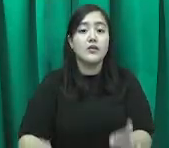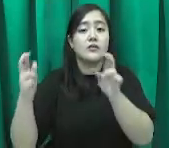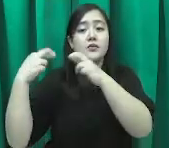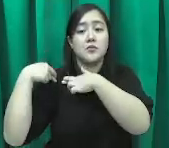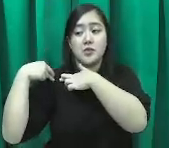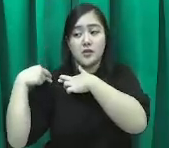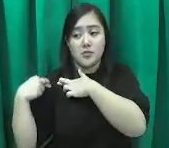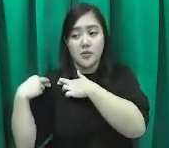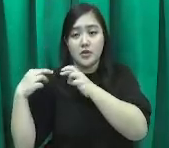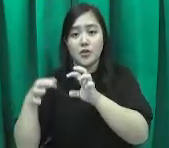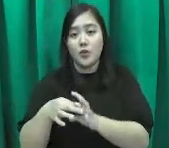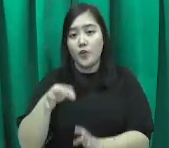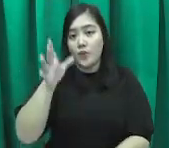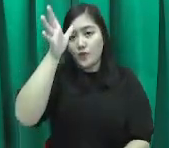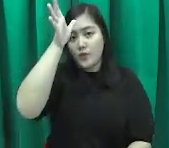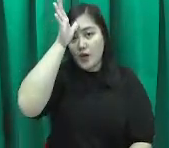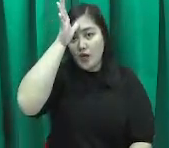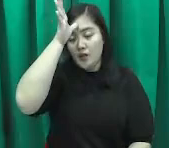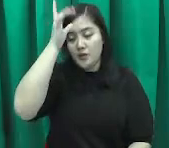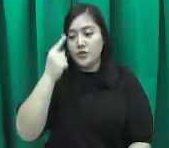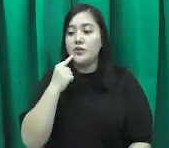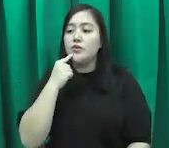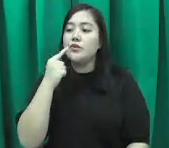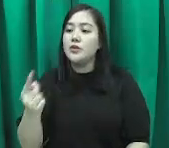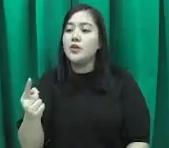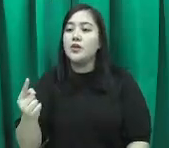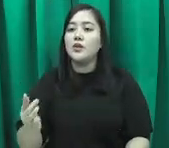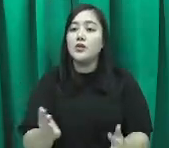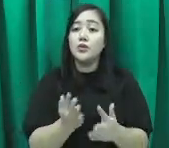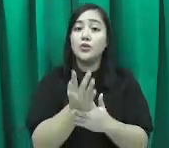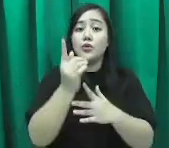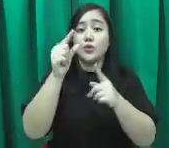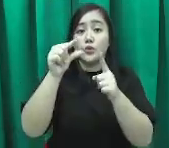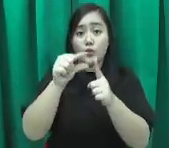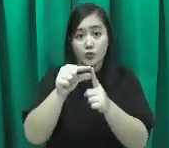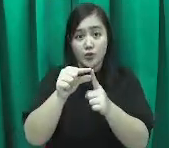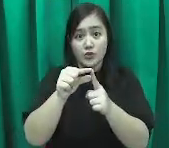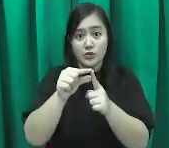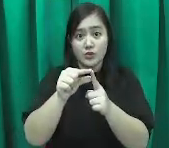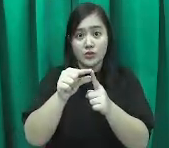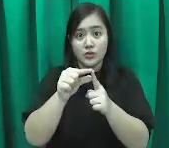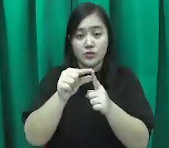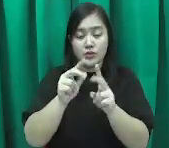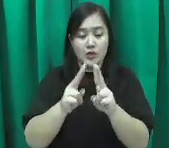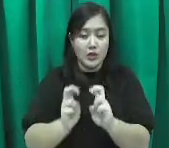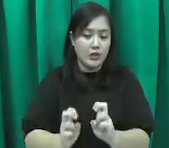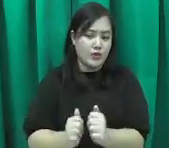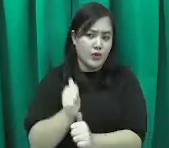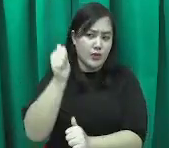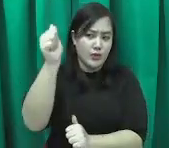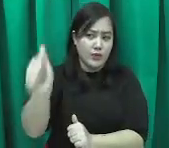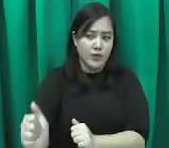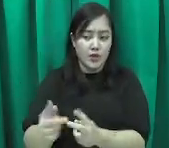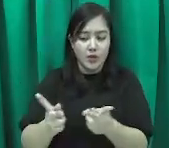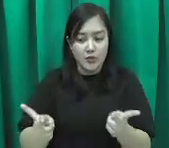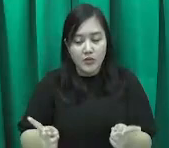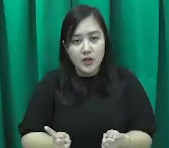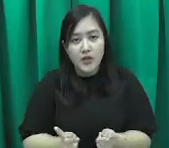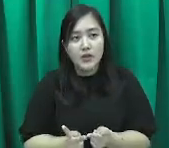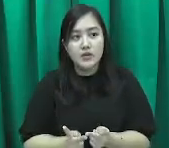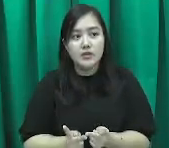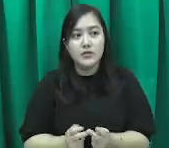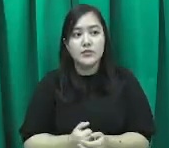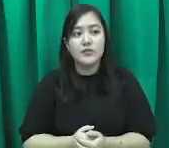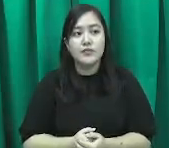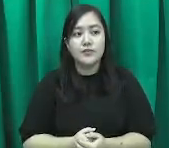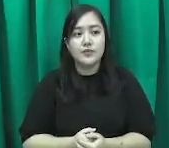Willie, yung pagiging father niya, kahit malayo siya, but he is telling you the instruction. Yeah. So being the father,